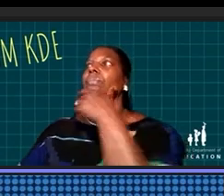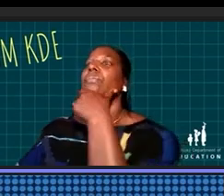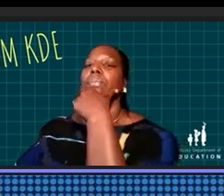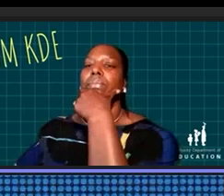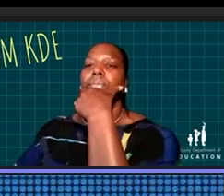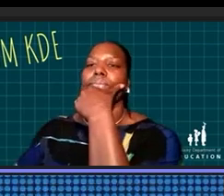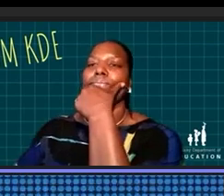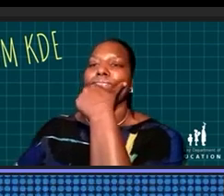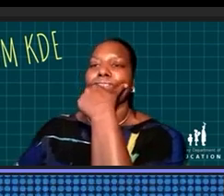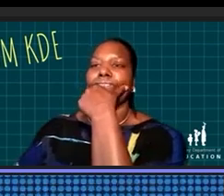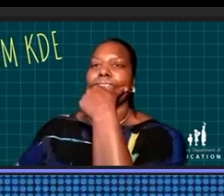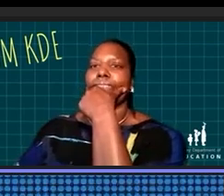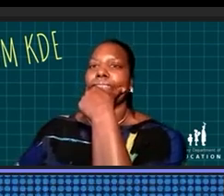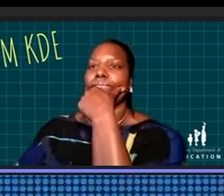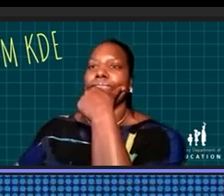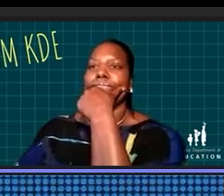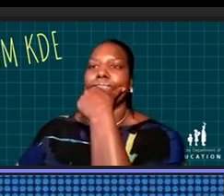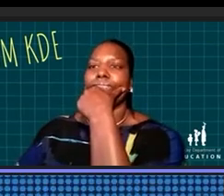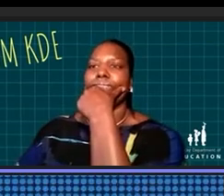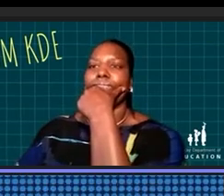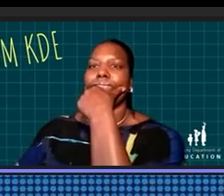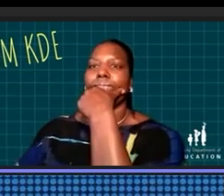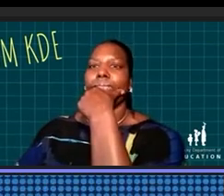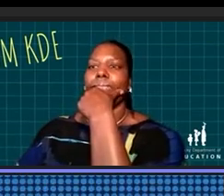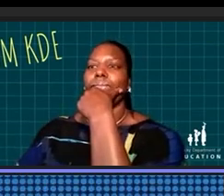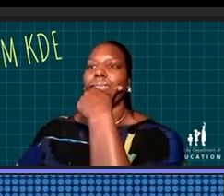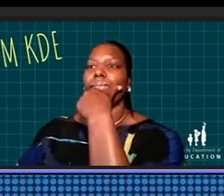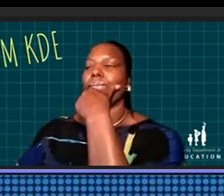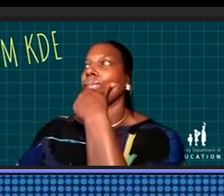the E-rate processes and some of the